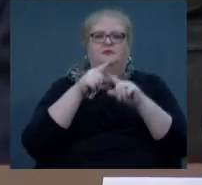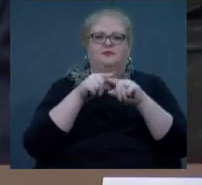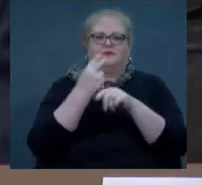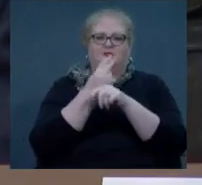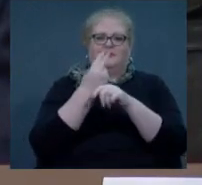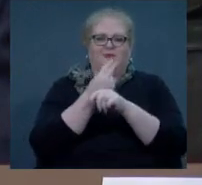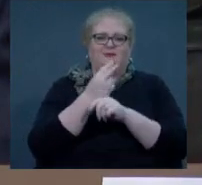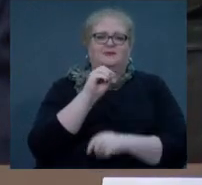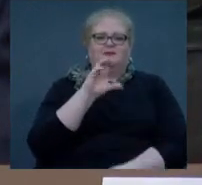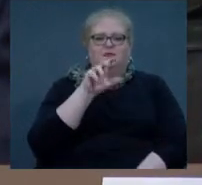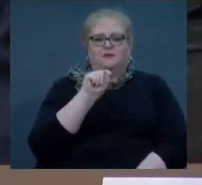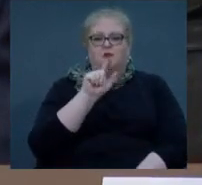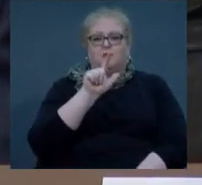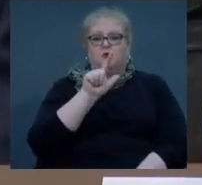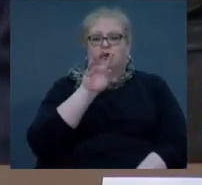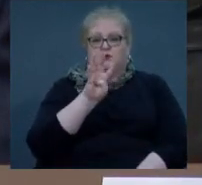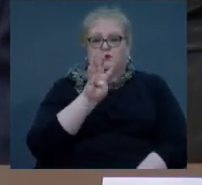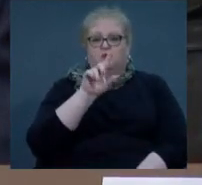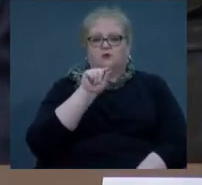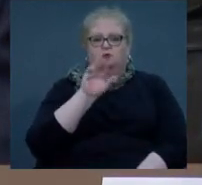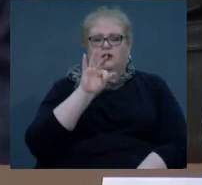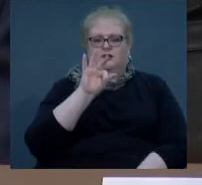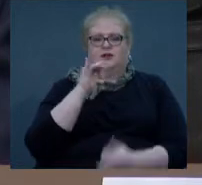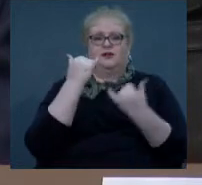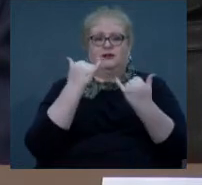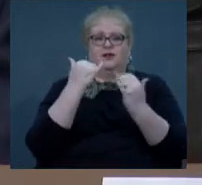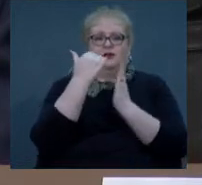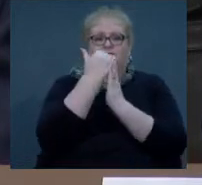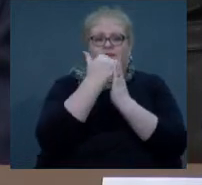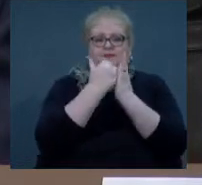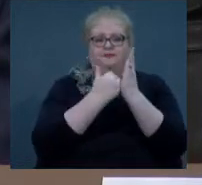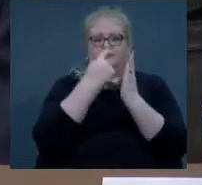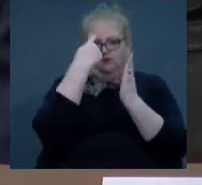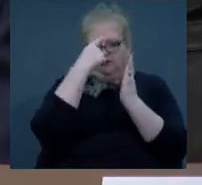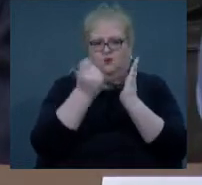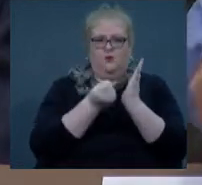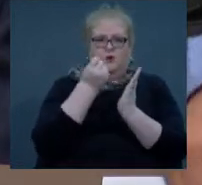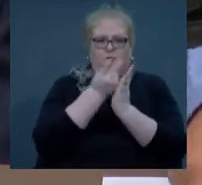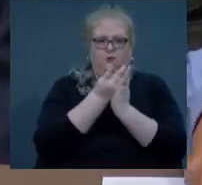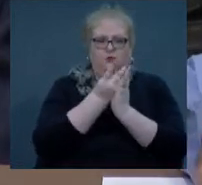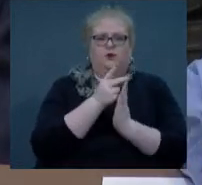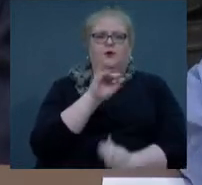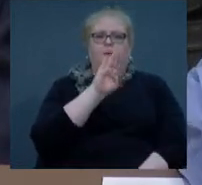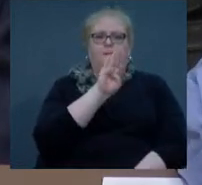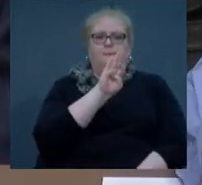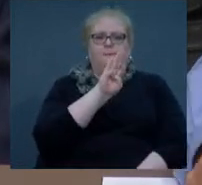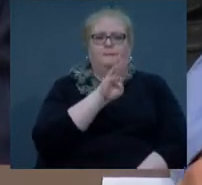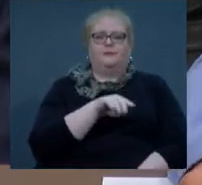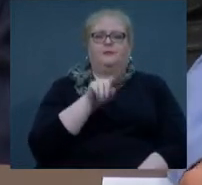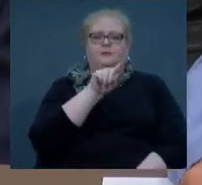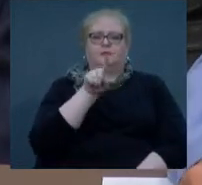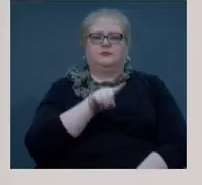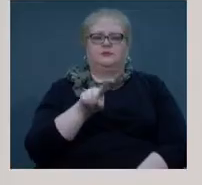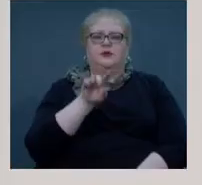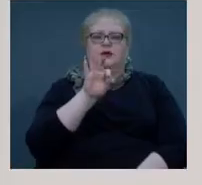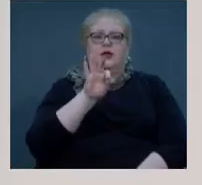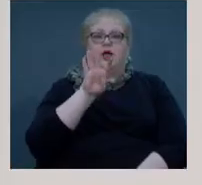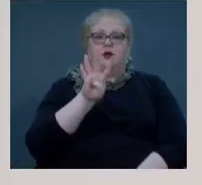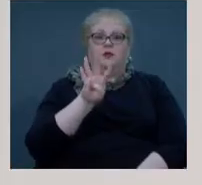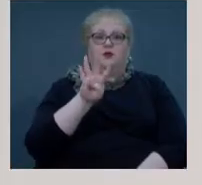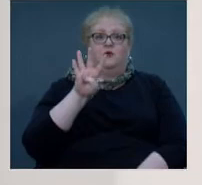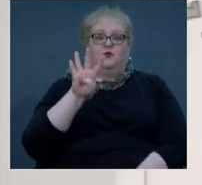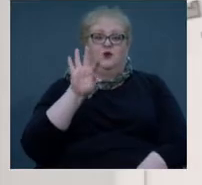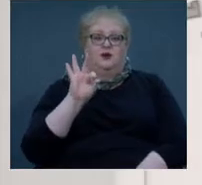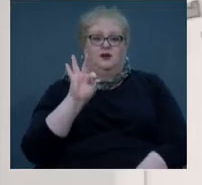October 24th, 2019. Following are the items on consent approval. Item B, file number Z9449,